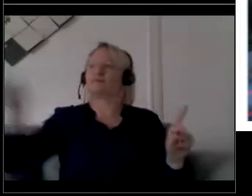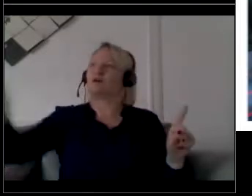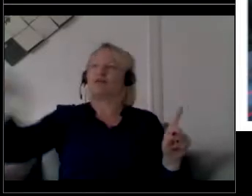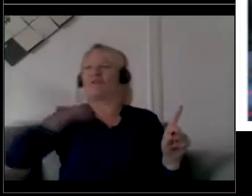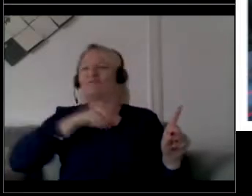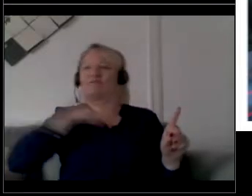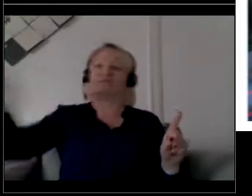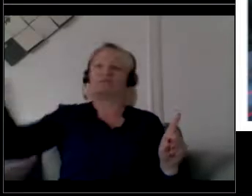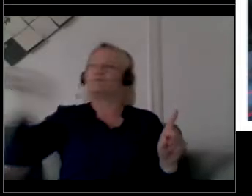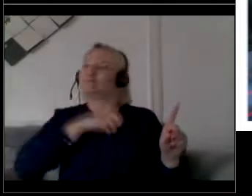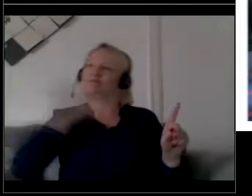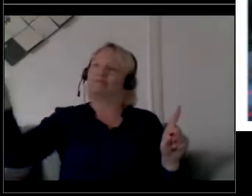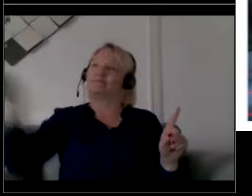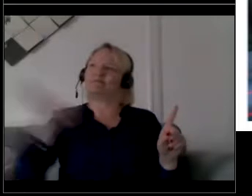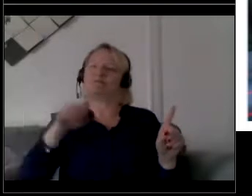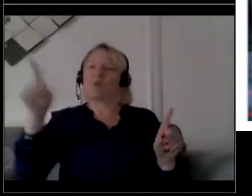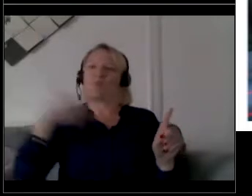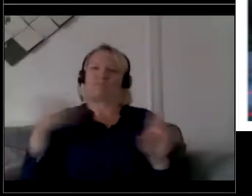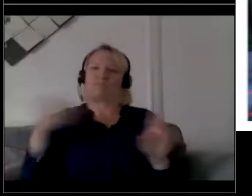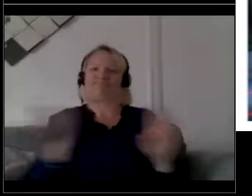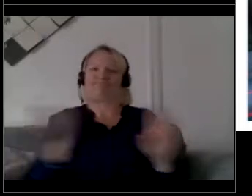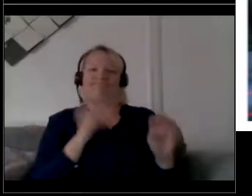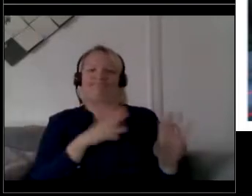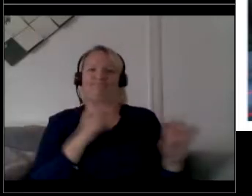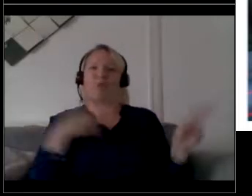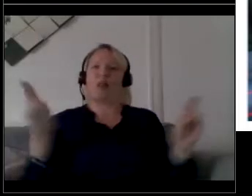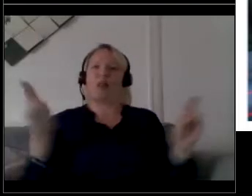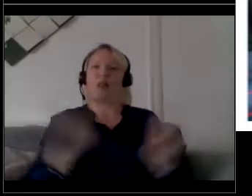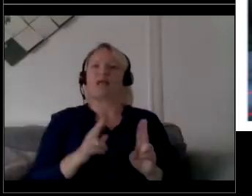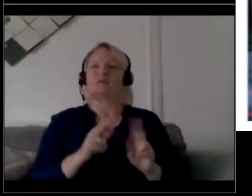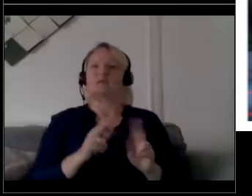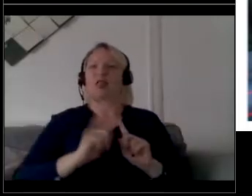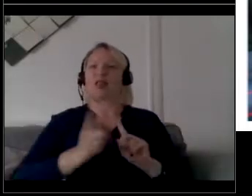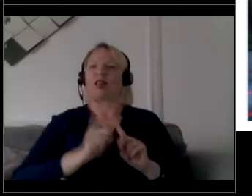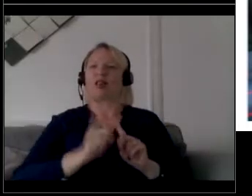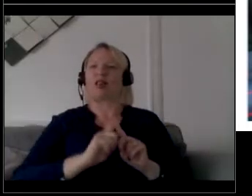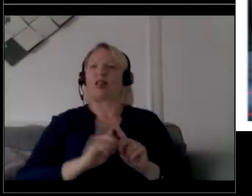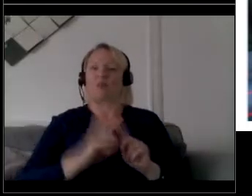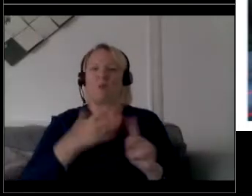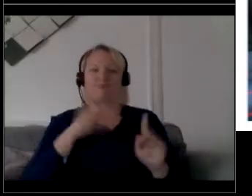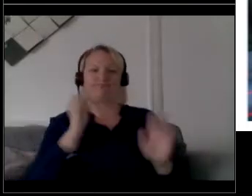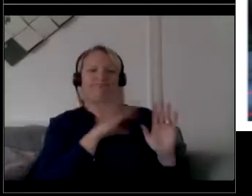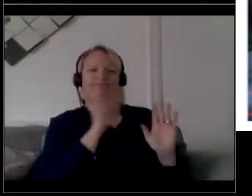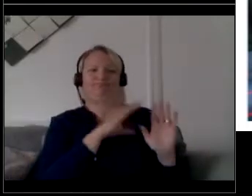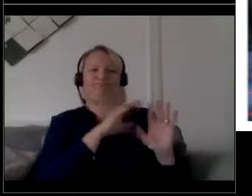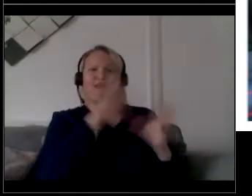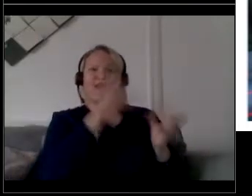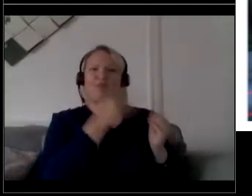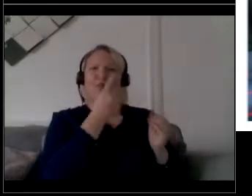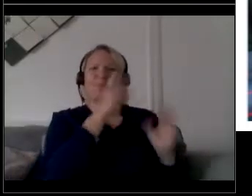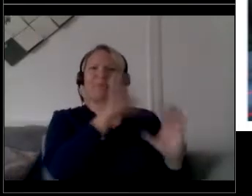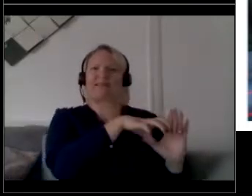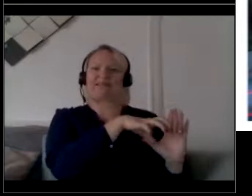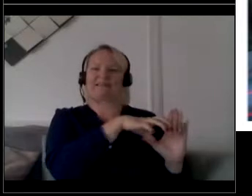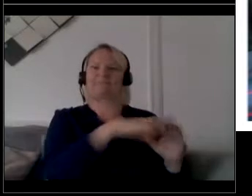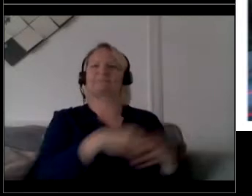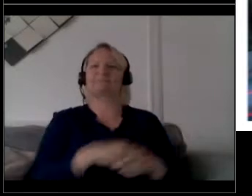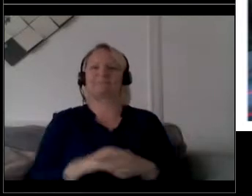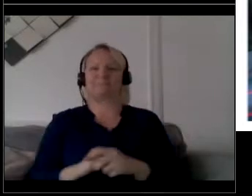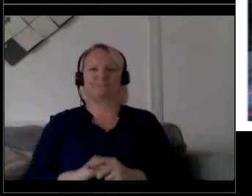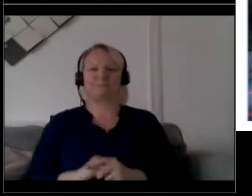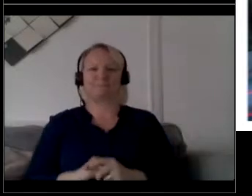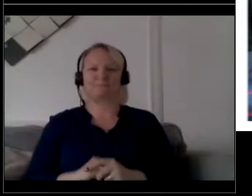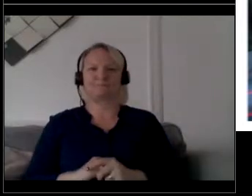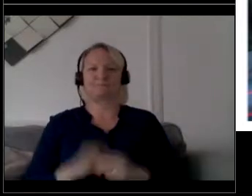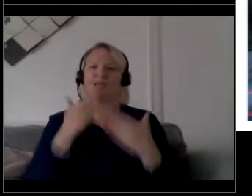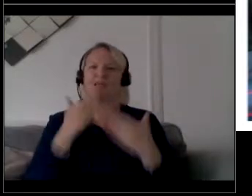reducing again the number of trips that we'd have for the HGVs. Thank you, Gareth. Gary, quite a